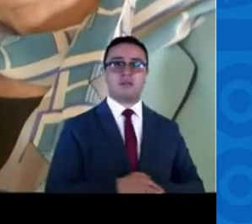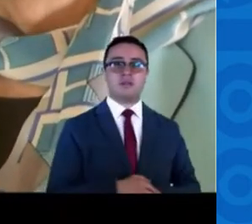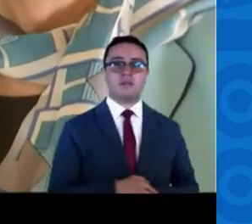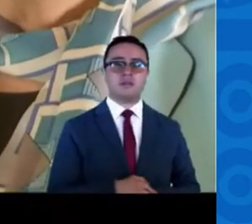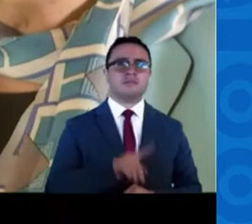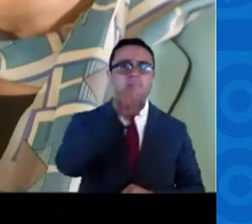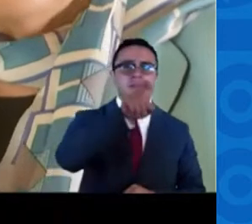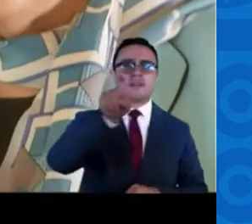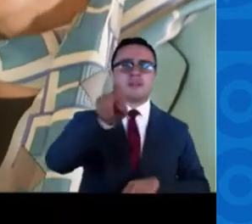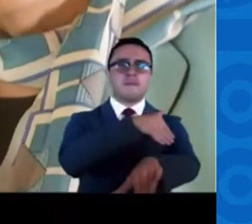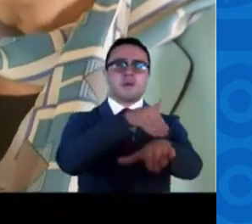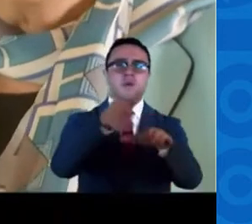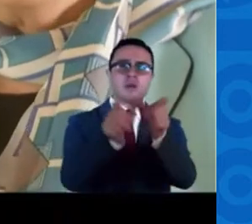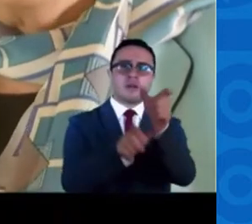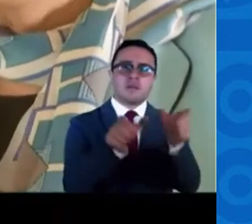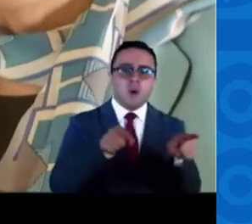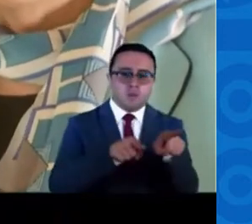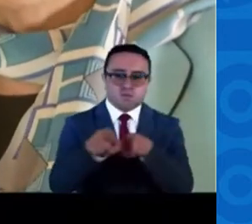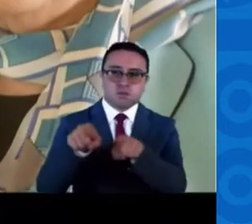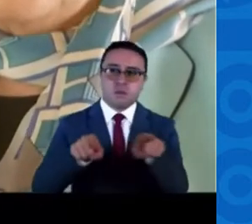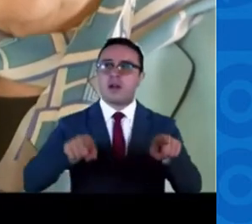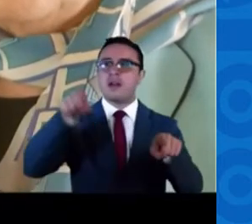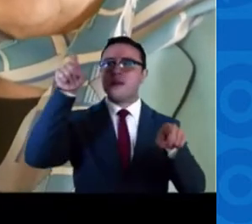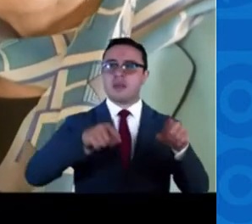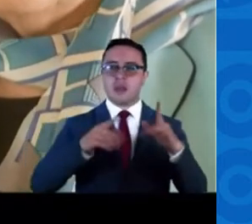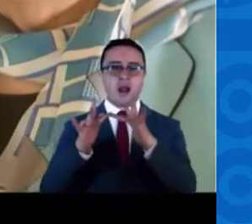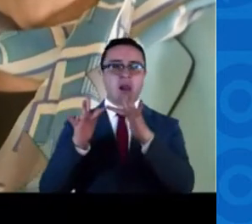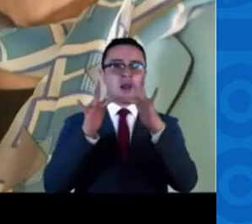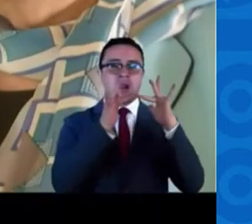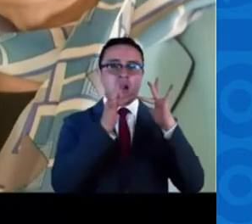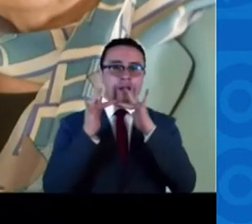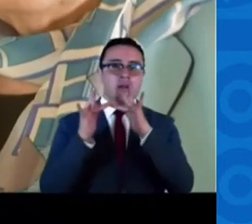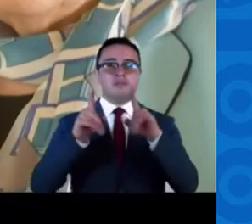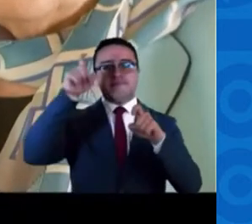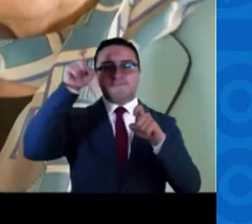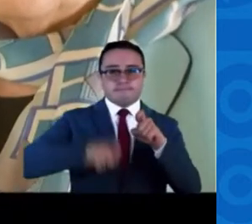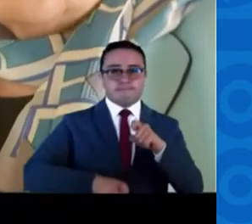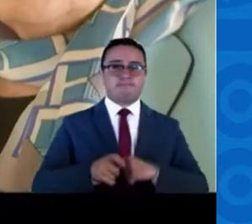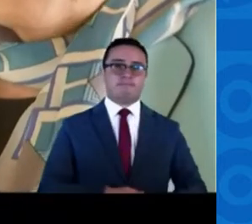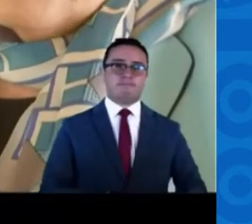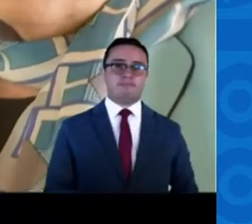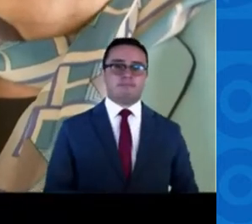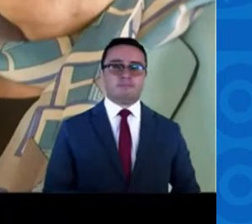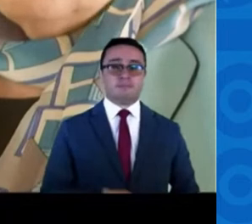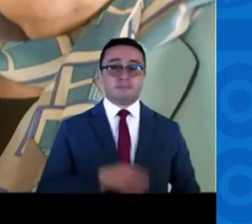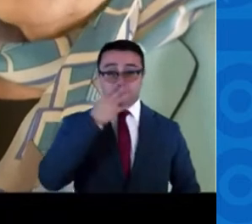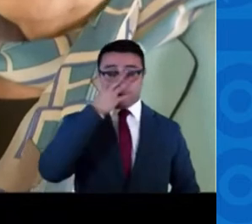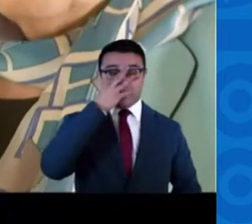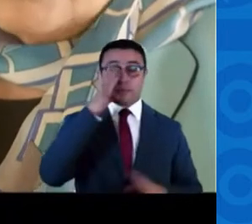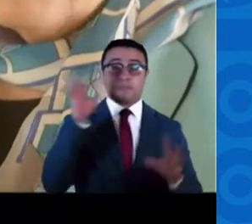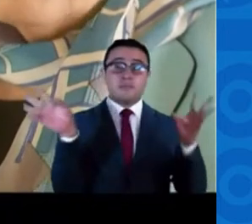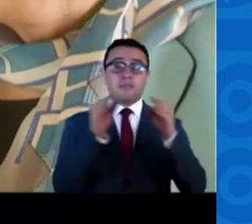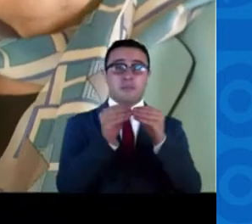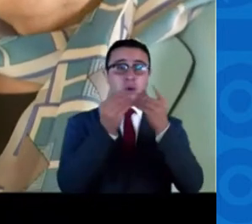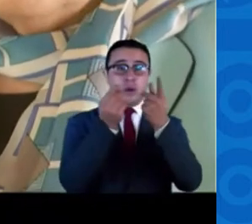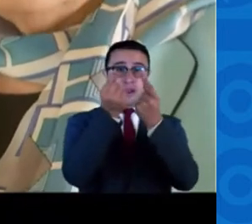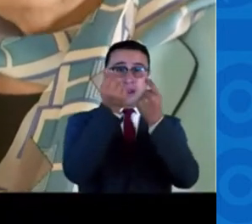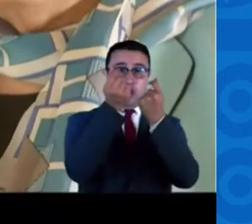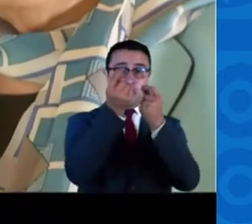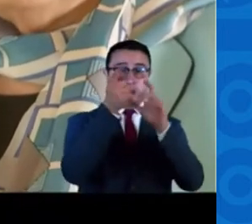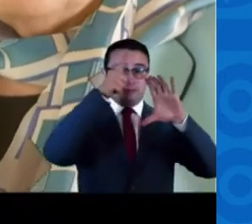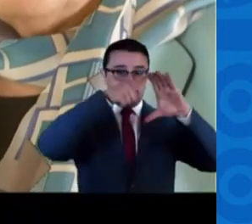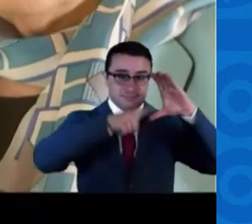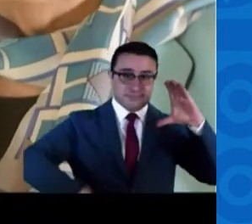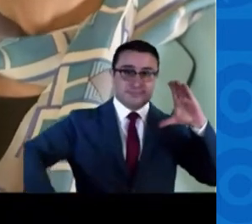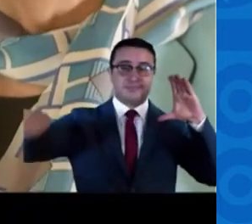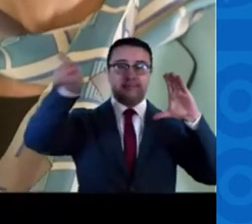in the agricultural efforts with a priority on the adaptation oriented to the construction of resilience